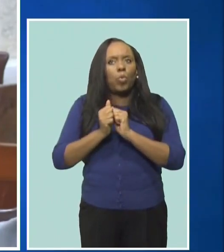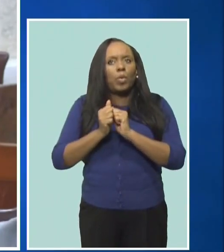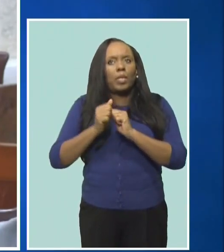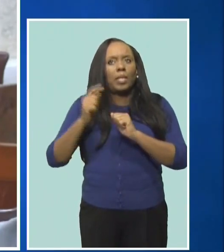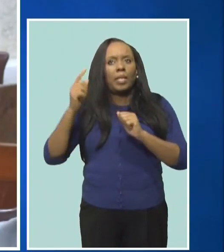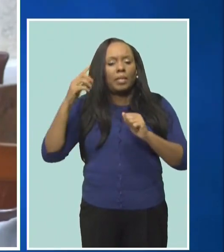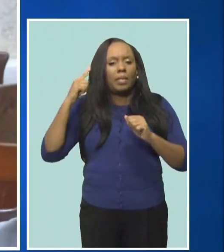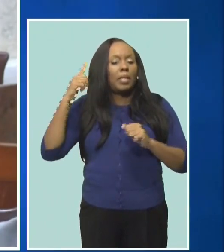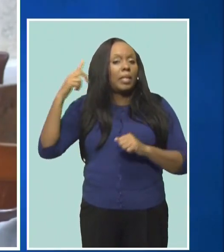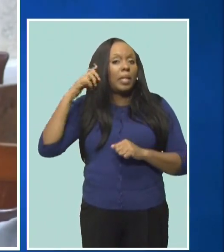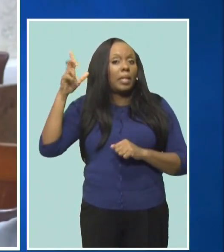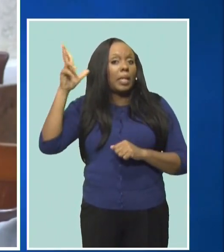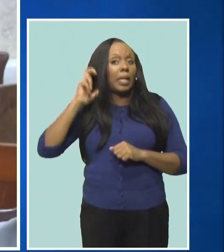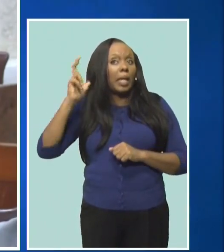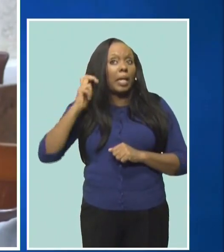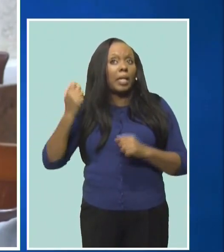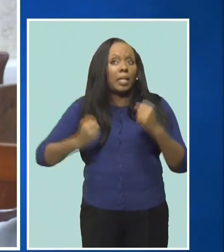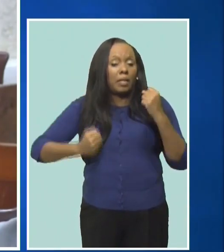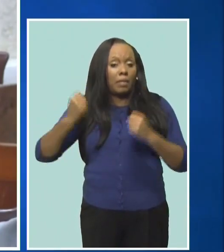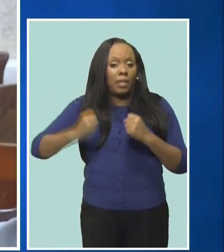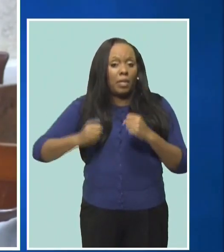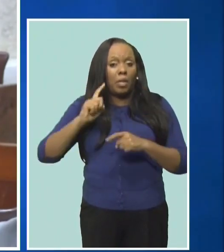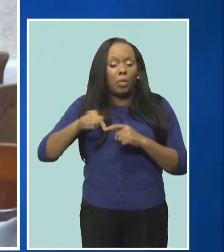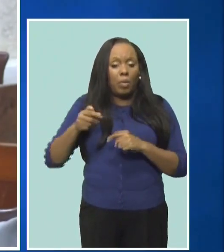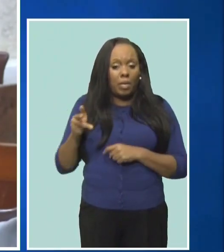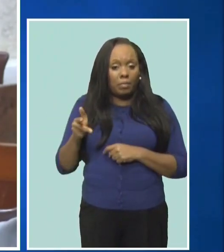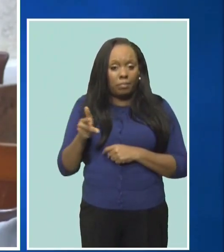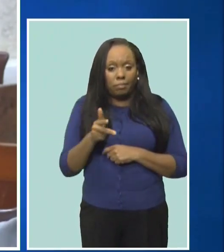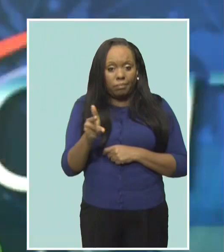hear the vehicles so when they are approaching.